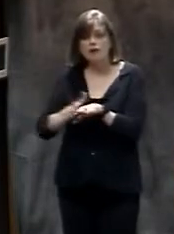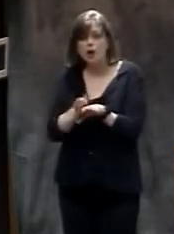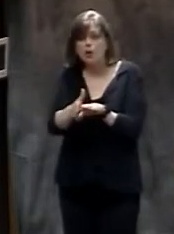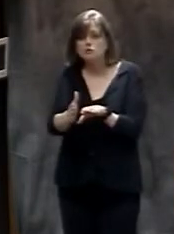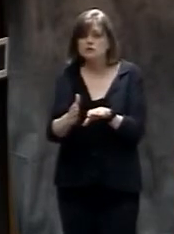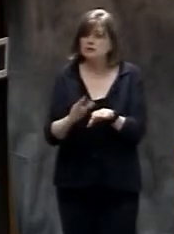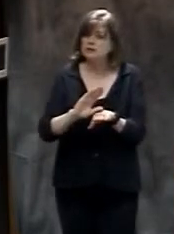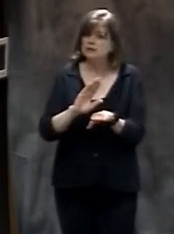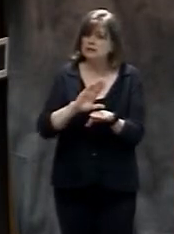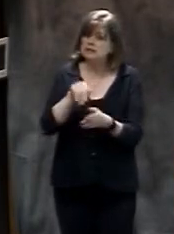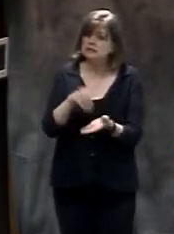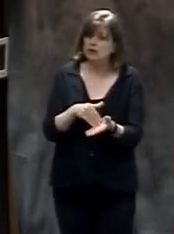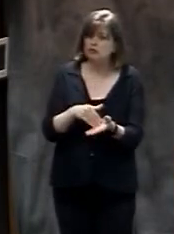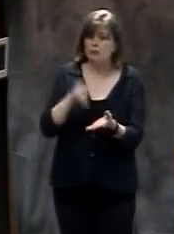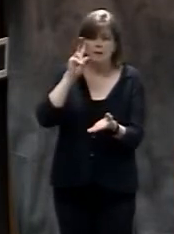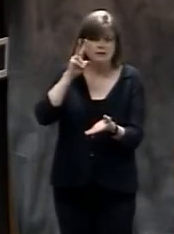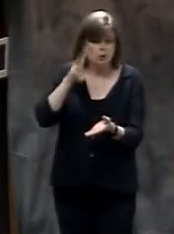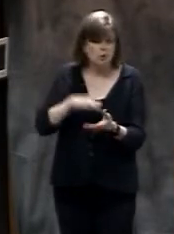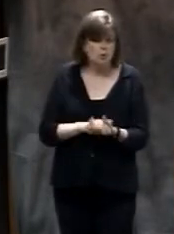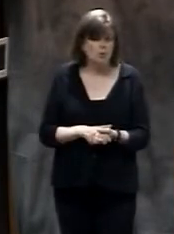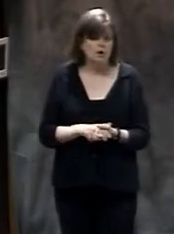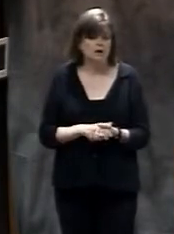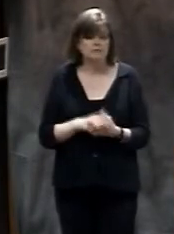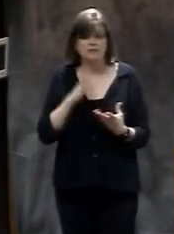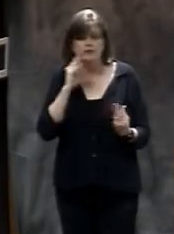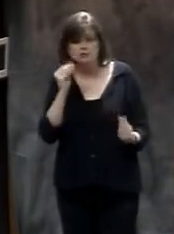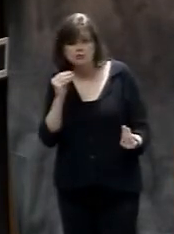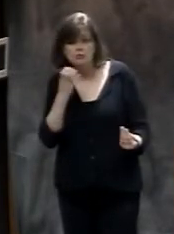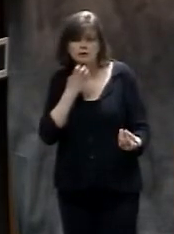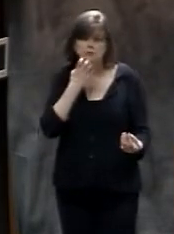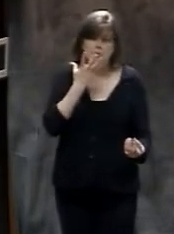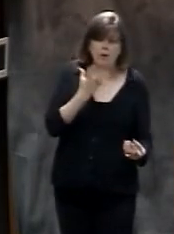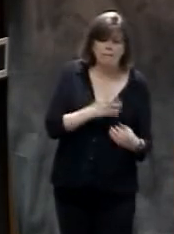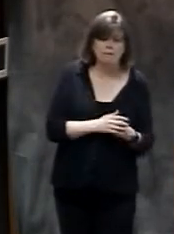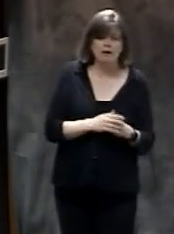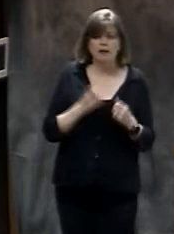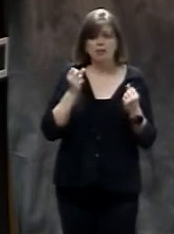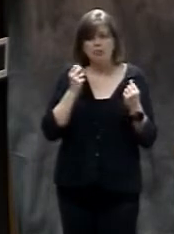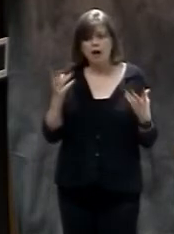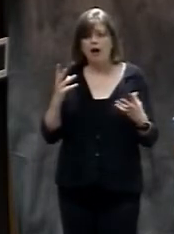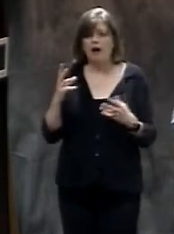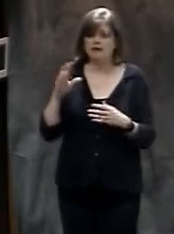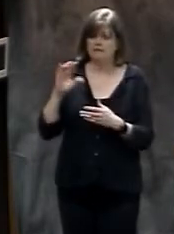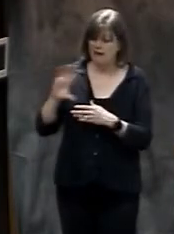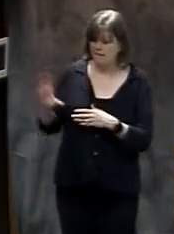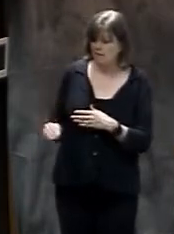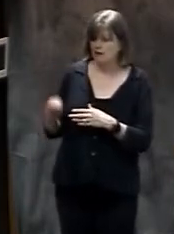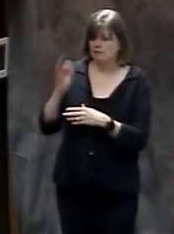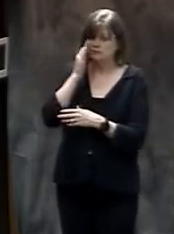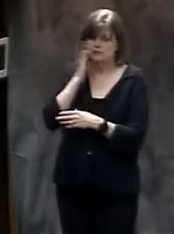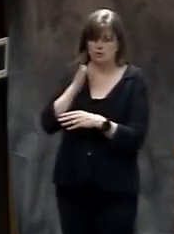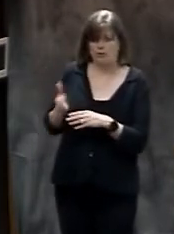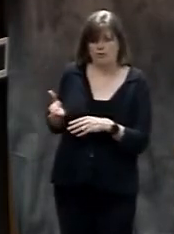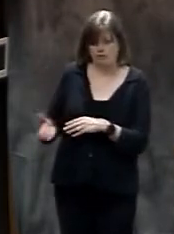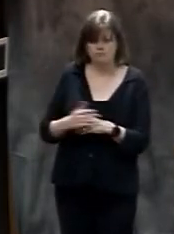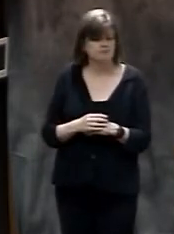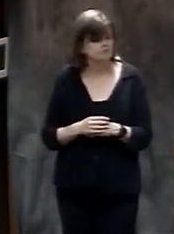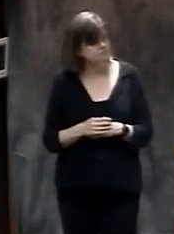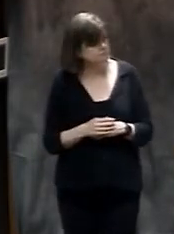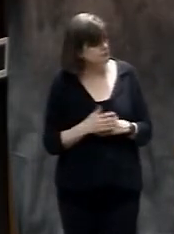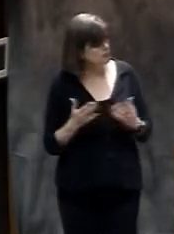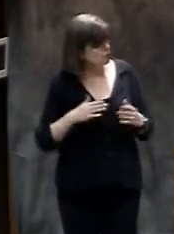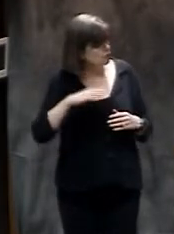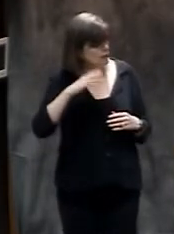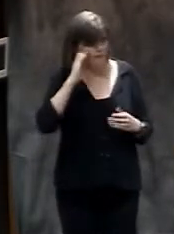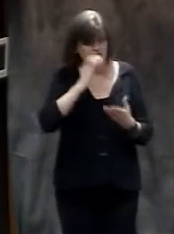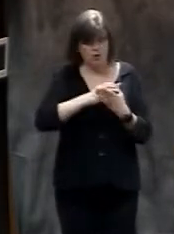central Mexico. It's humid, it's warm, tons of Aedes aegypti there. And you can see in this photo on the top that